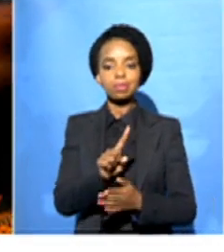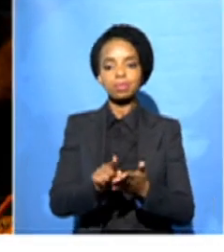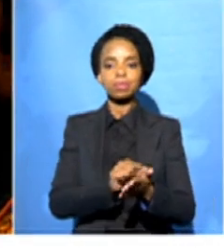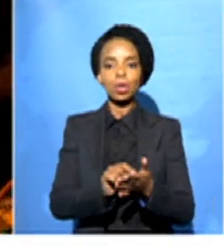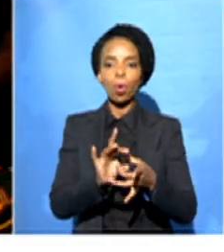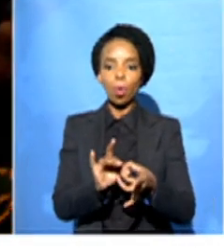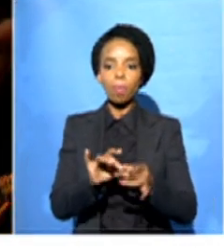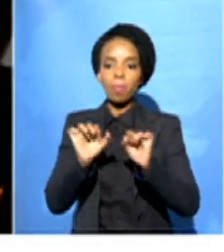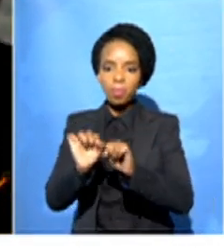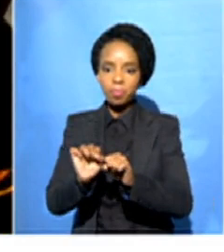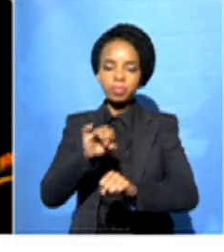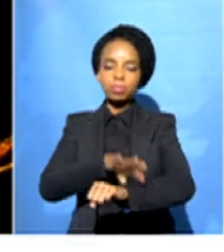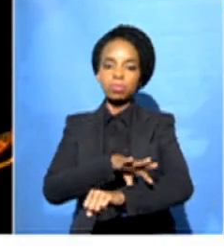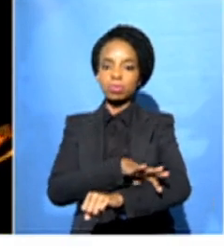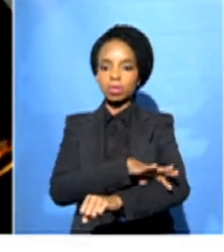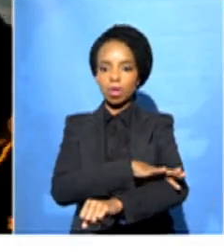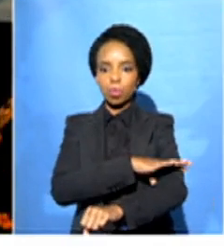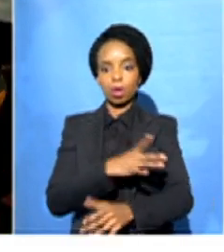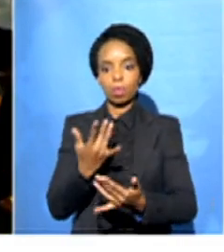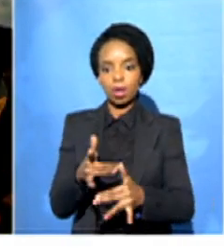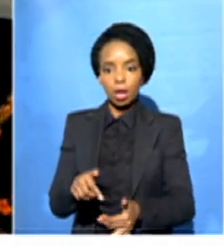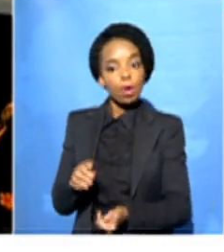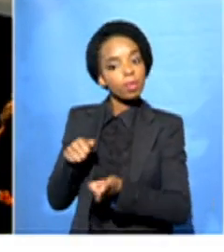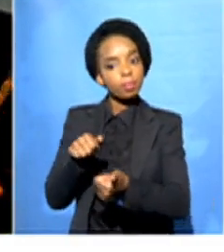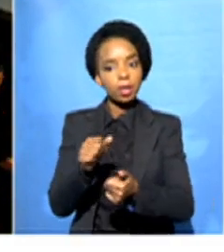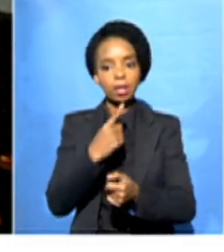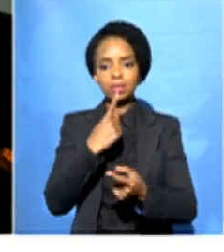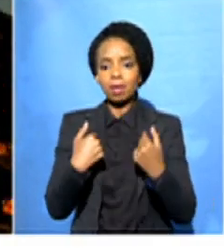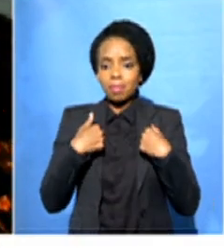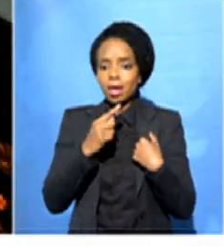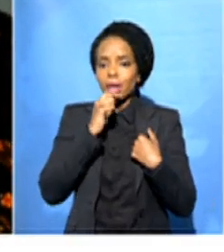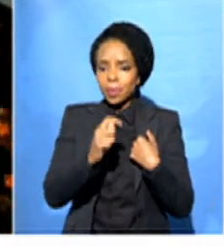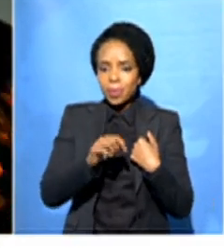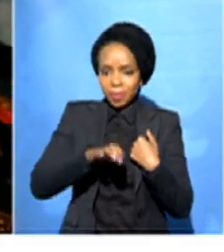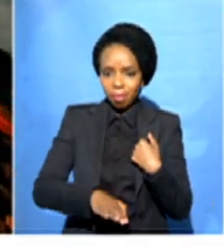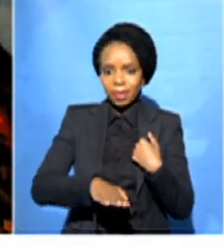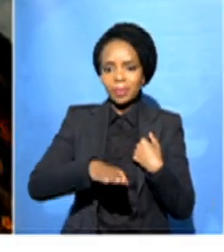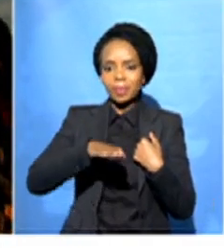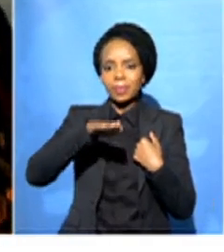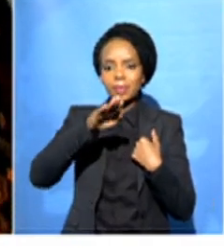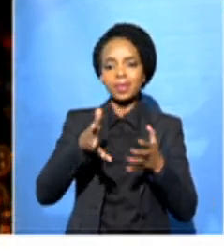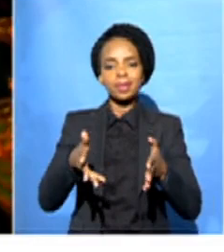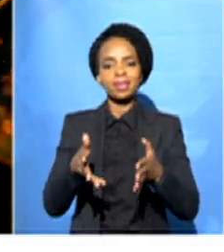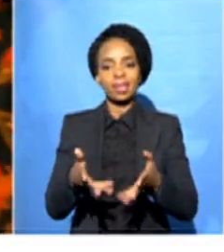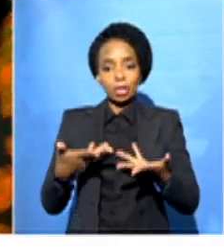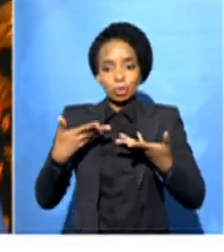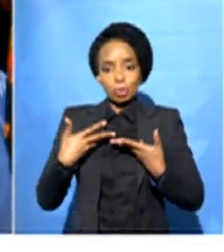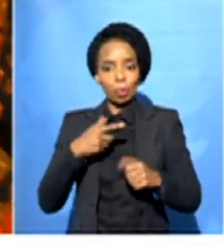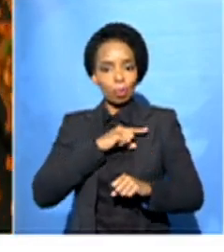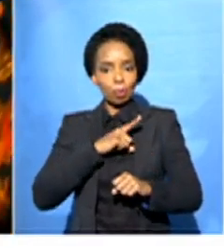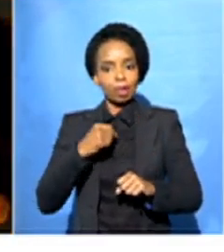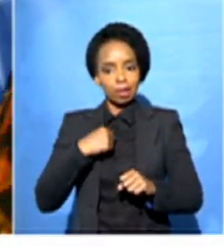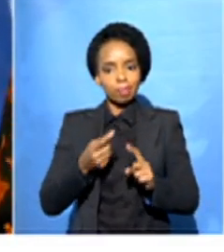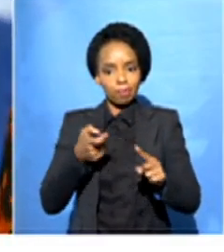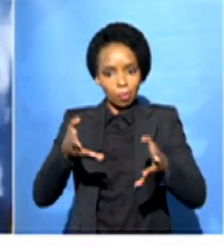home, to be going back there to say, you know, I come from here, you made me who I am. Yeah. And